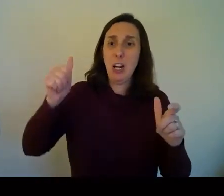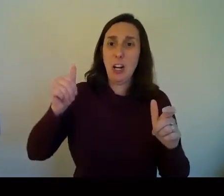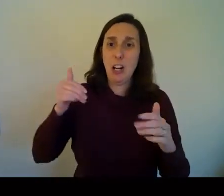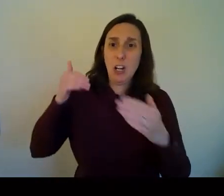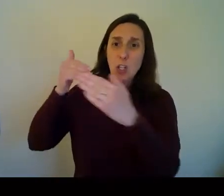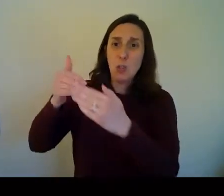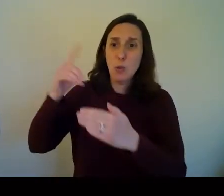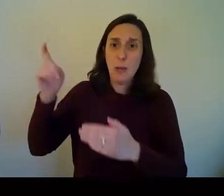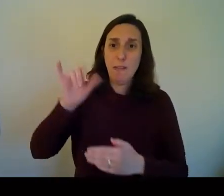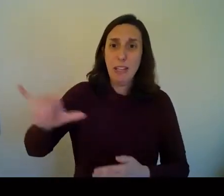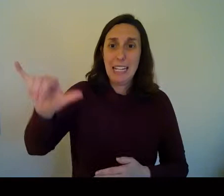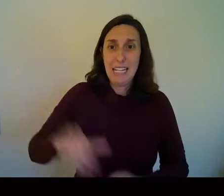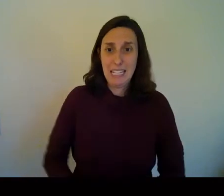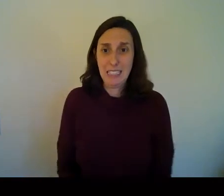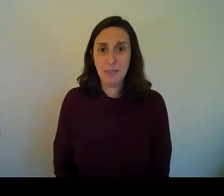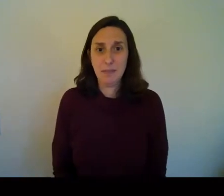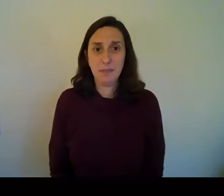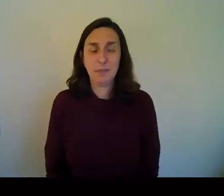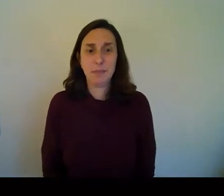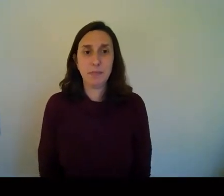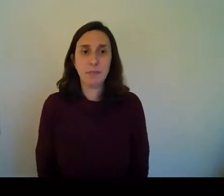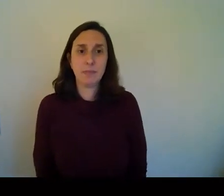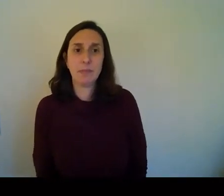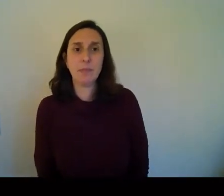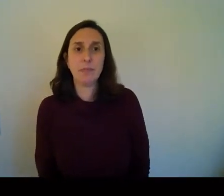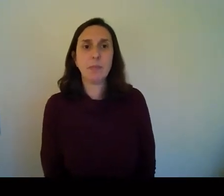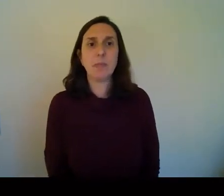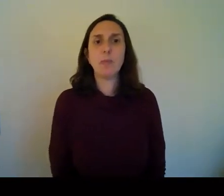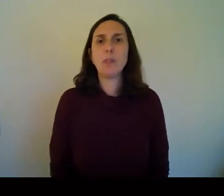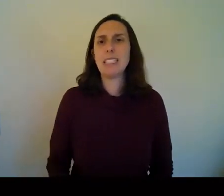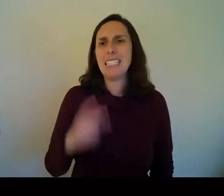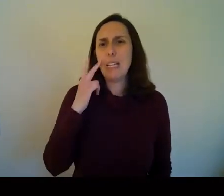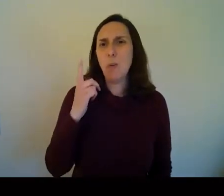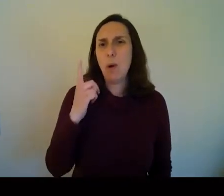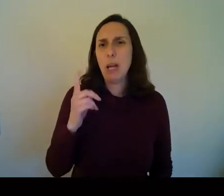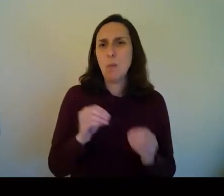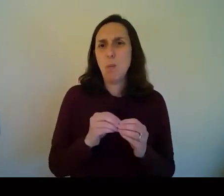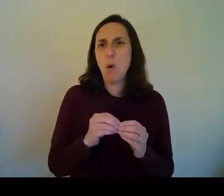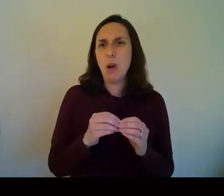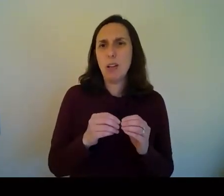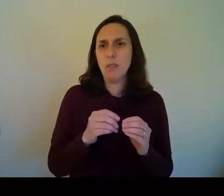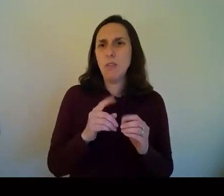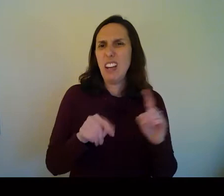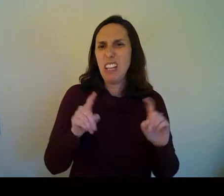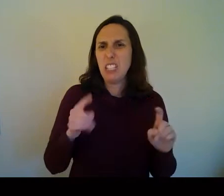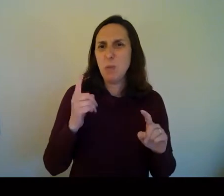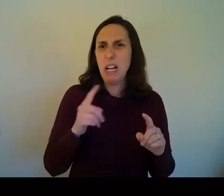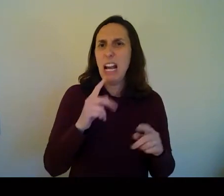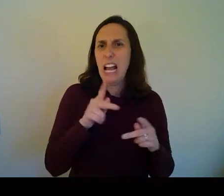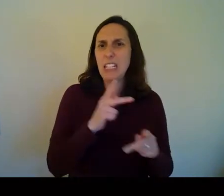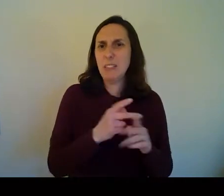one more variation of what a rational function can be, and then we'll start pulling out our asymptotes.